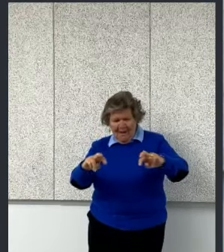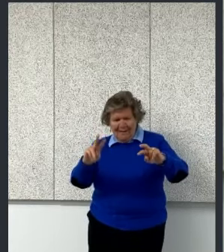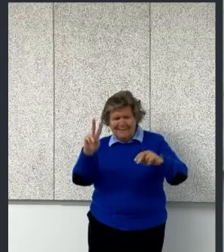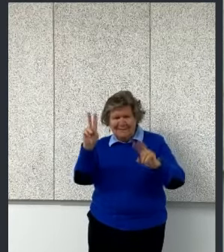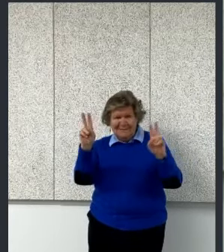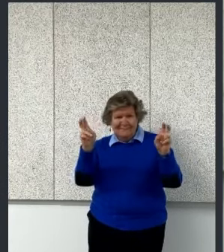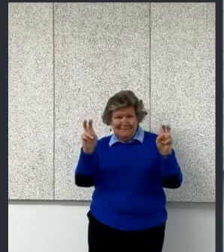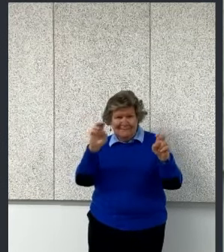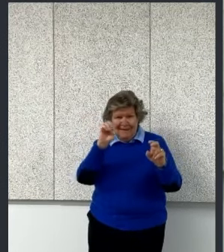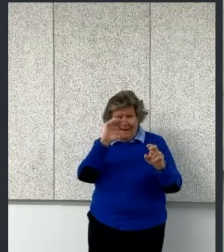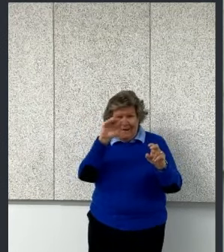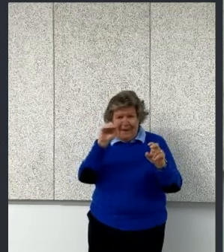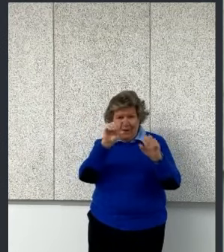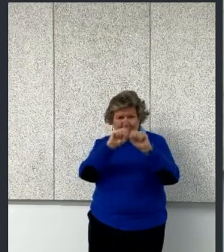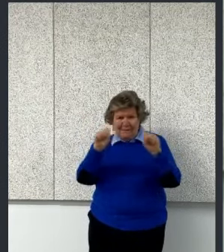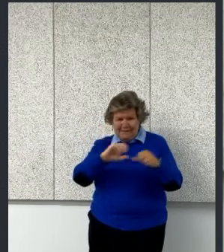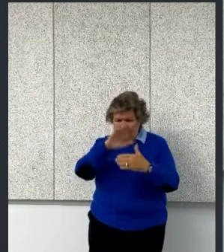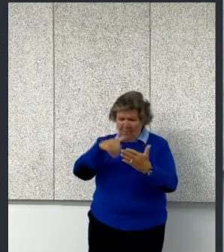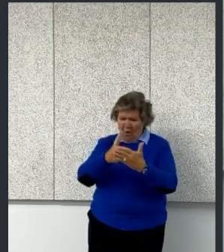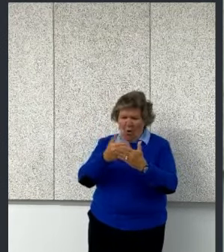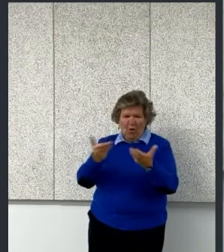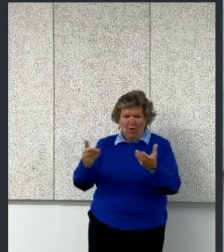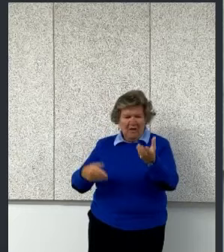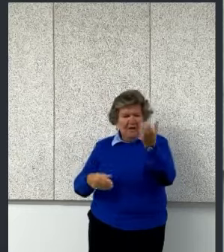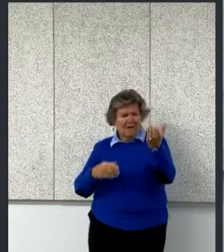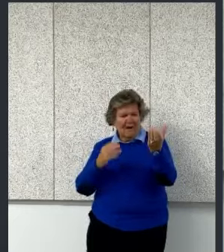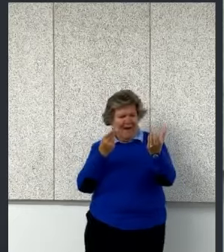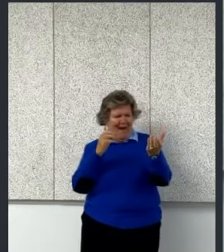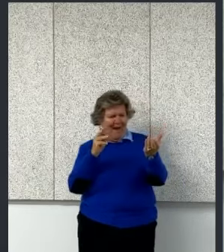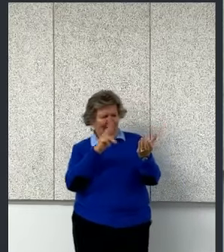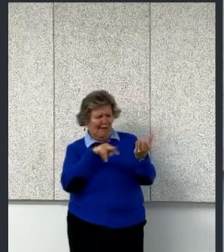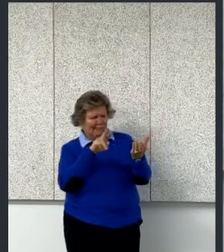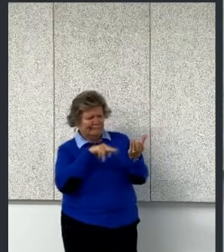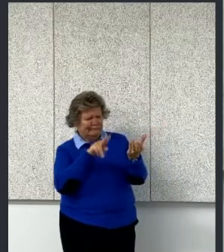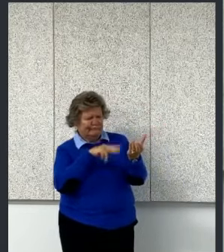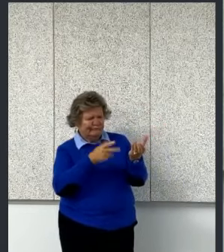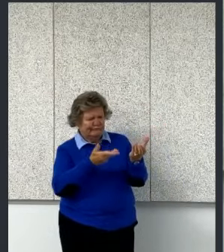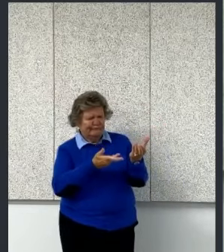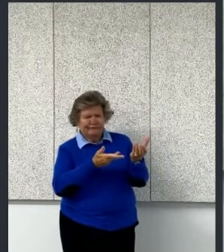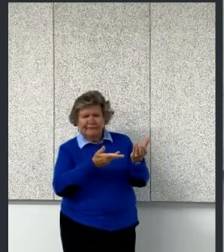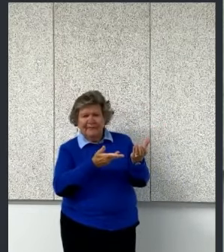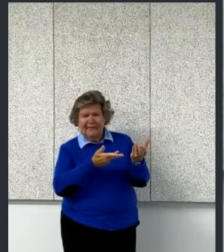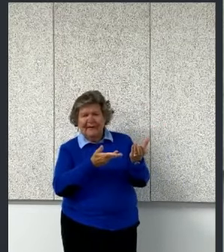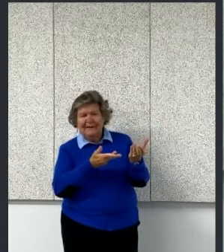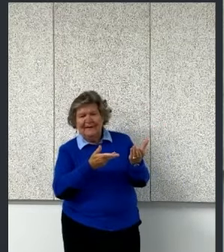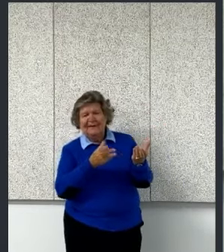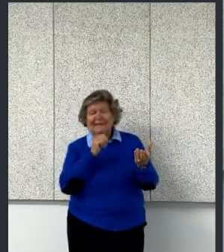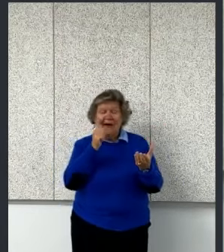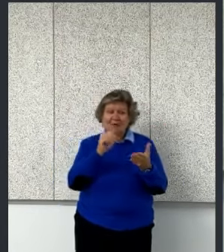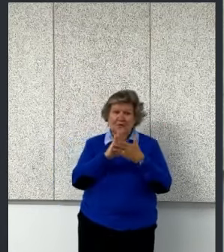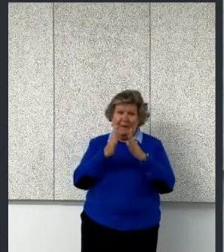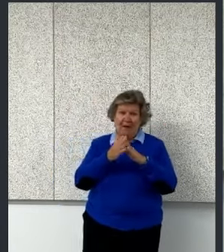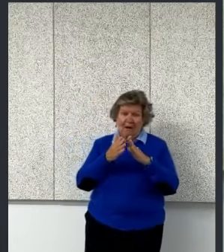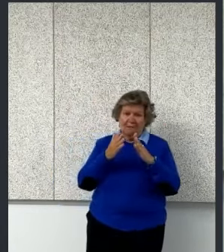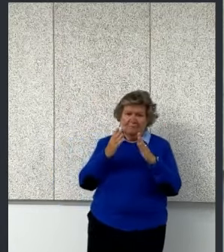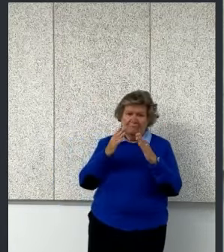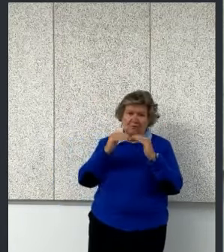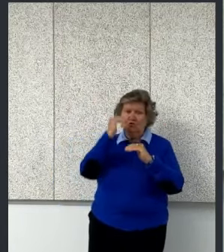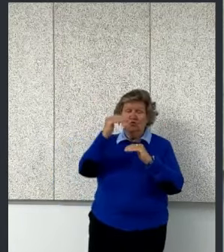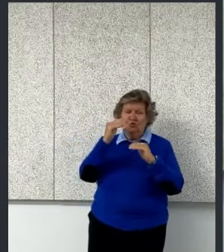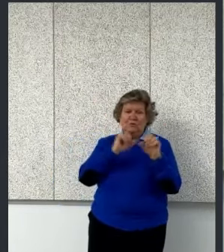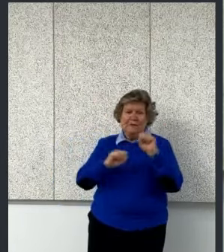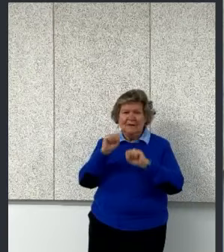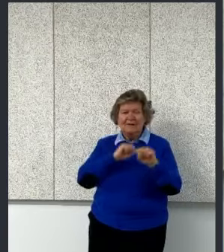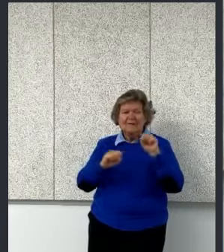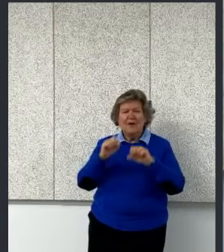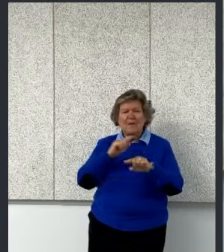ecosystem and then, you know, not to get super scientific about it, but then identify the sort of